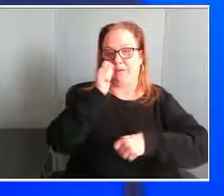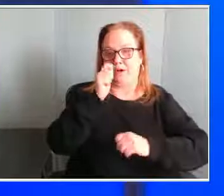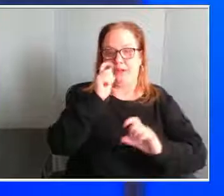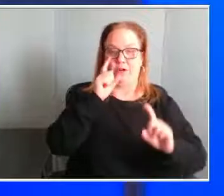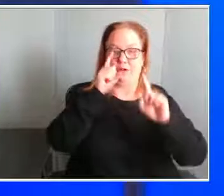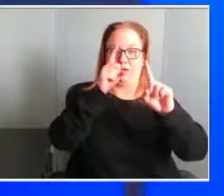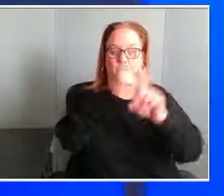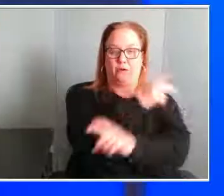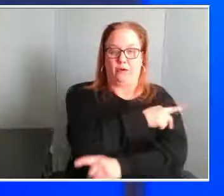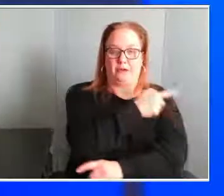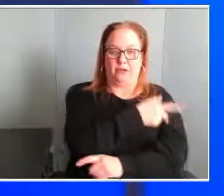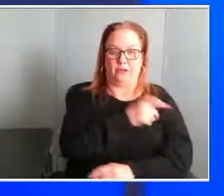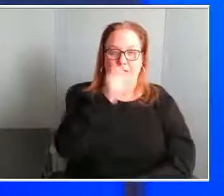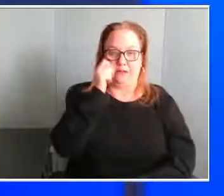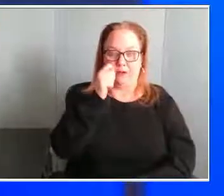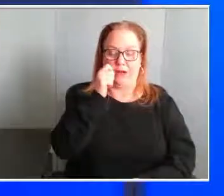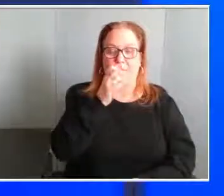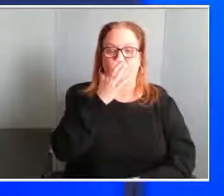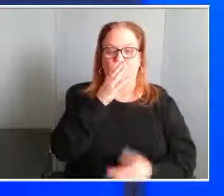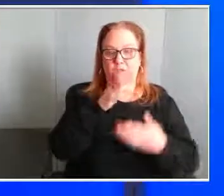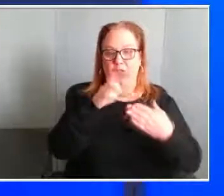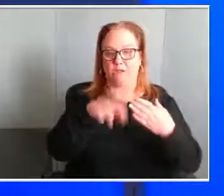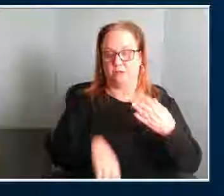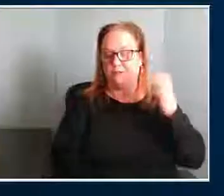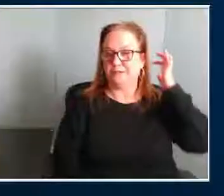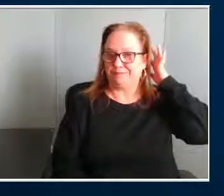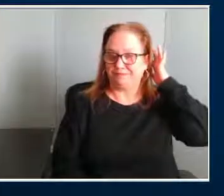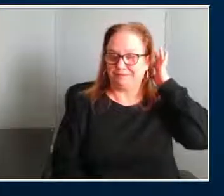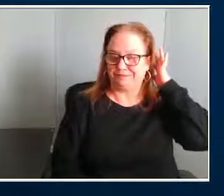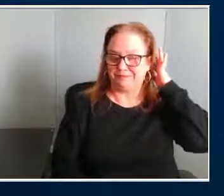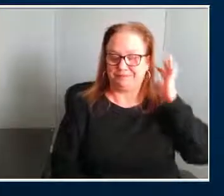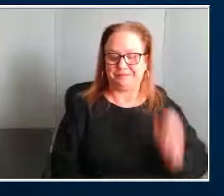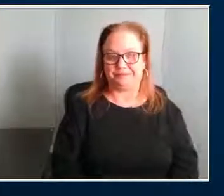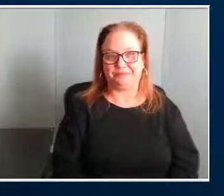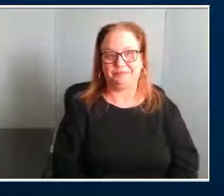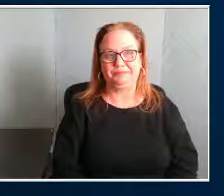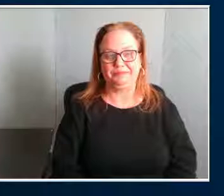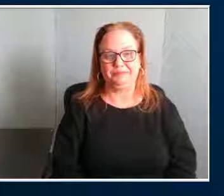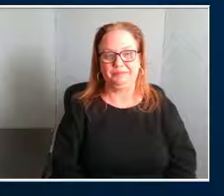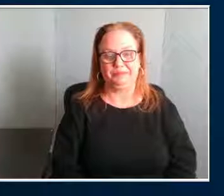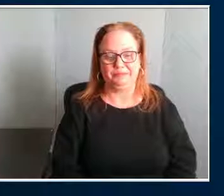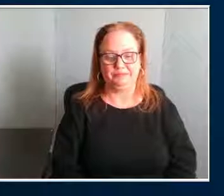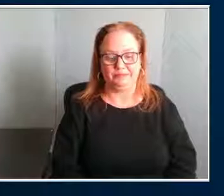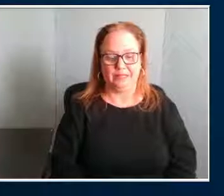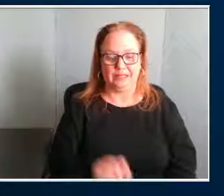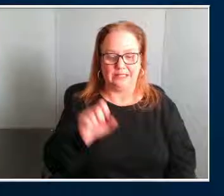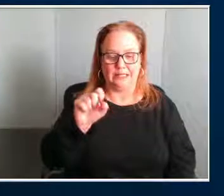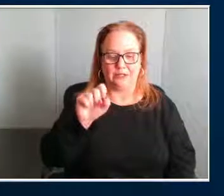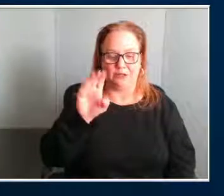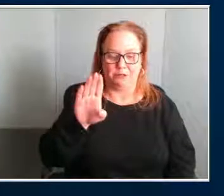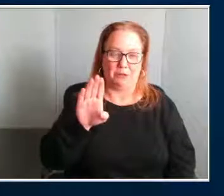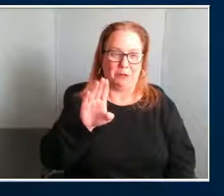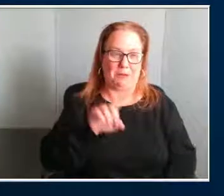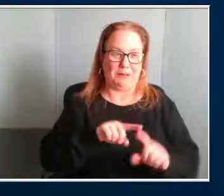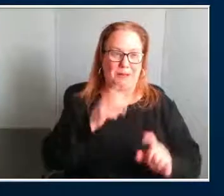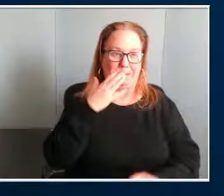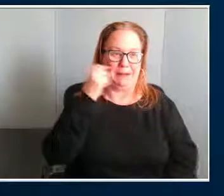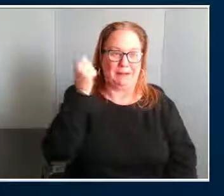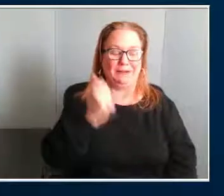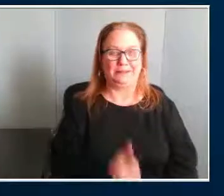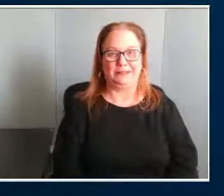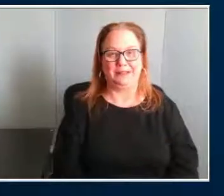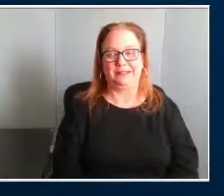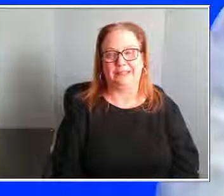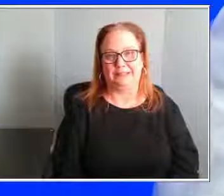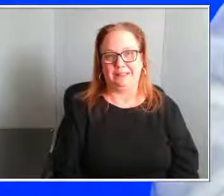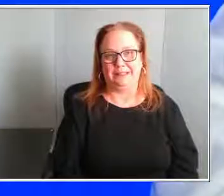patients every day, is to have good outcomes just like this. It's like the Super Bowl, only better. Yeah. Yeah, no,